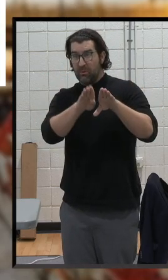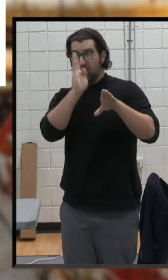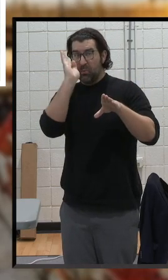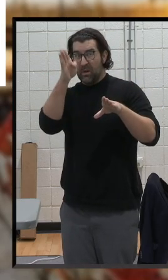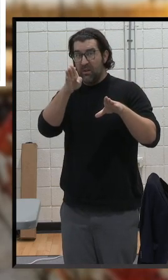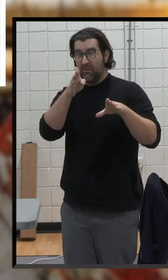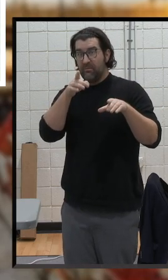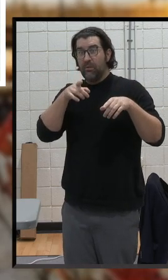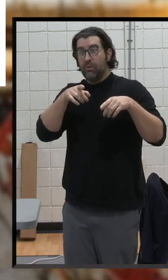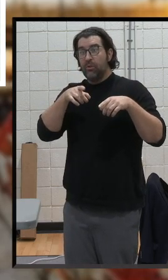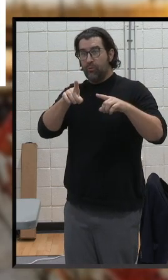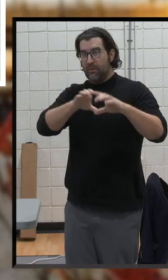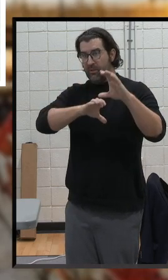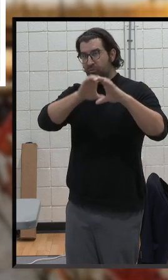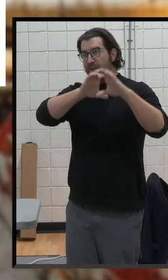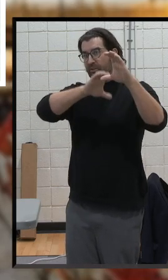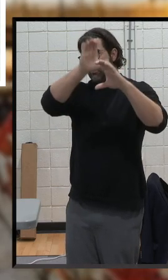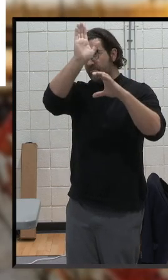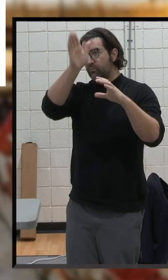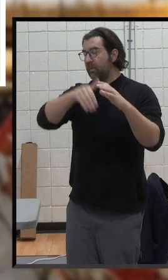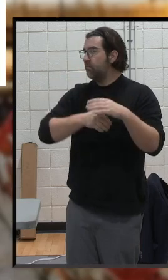construction.